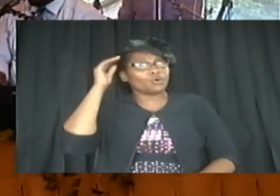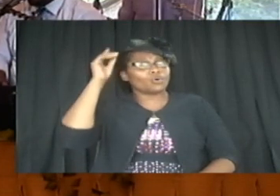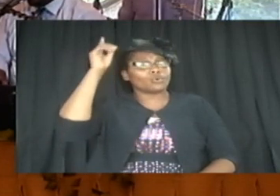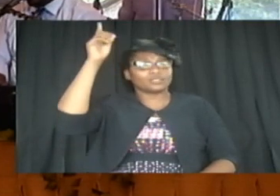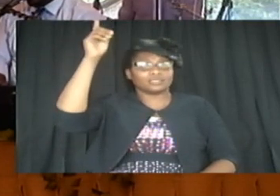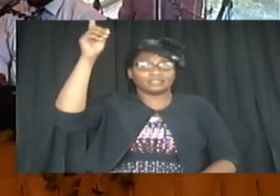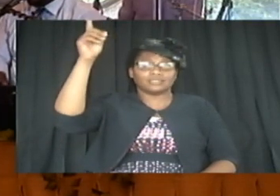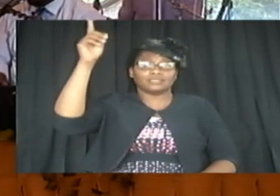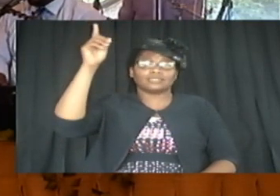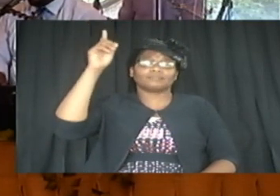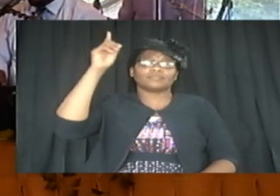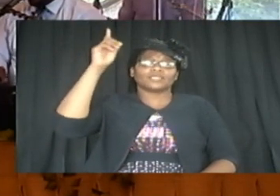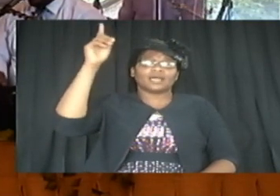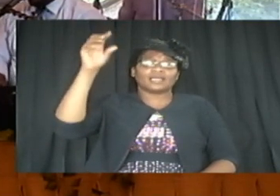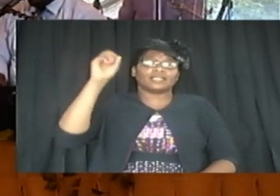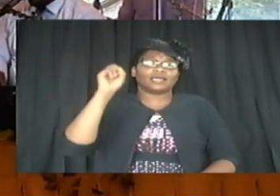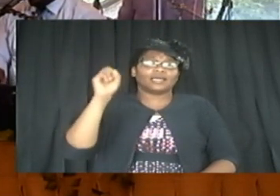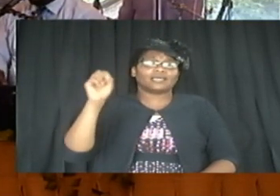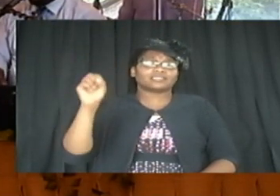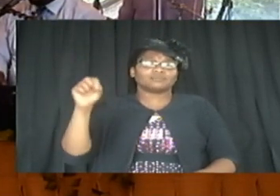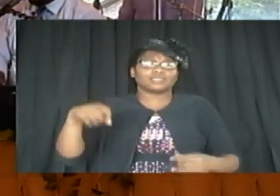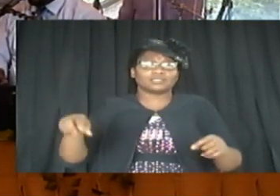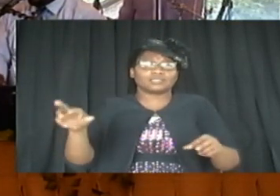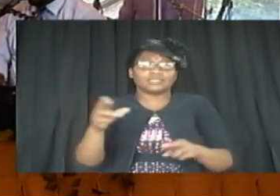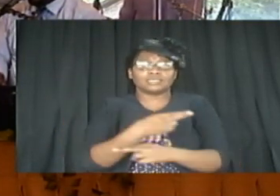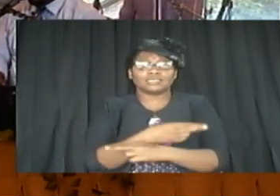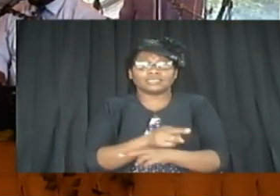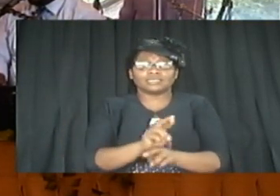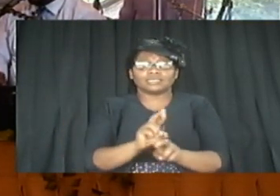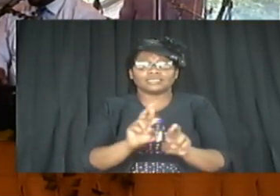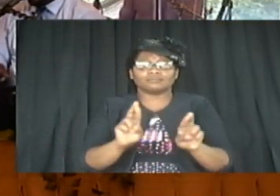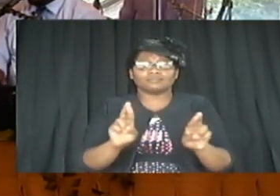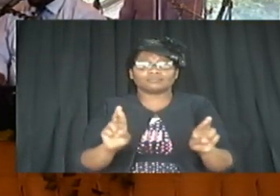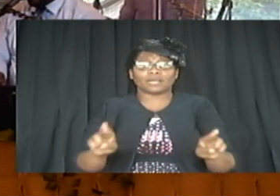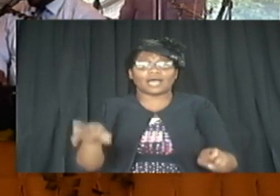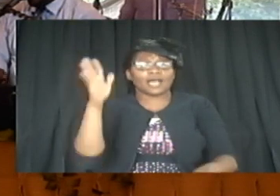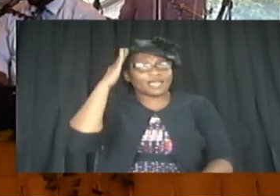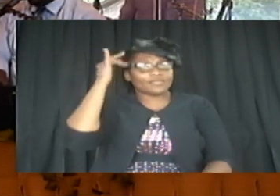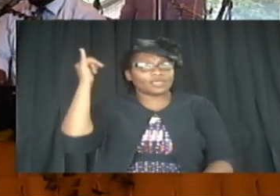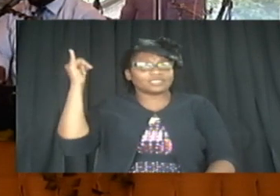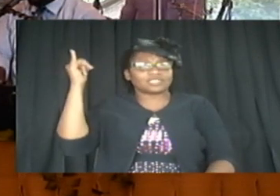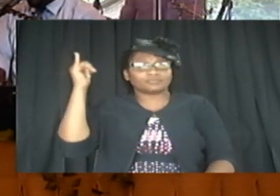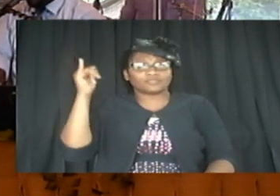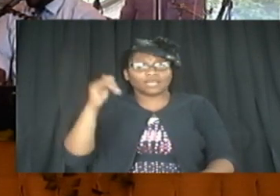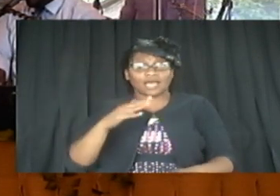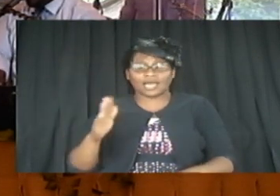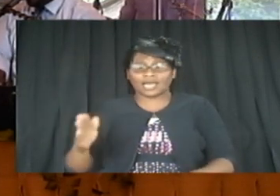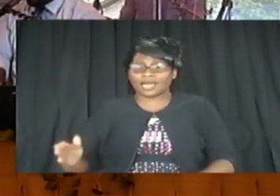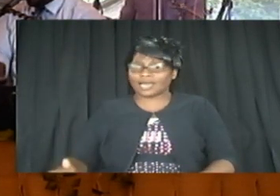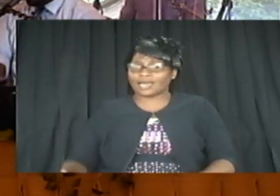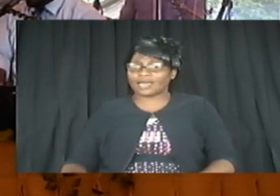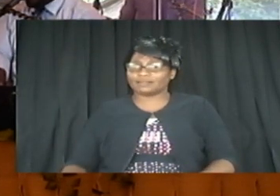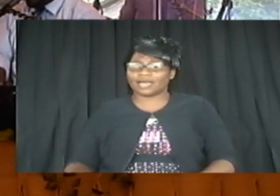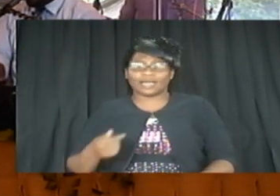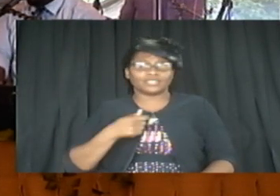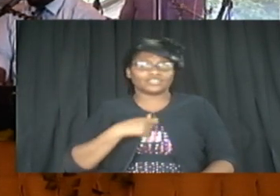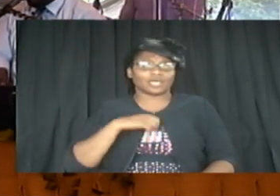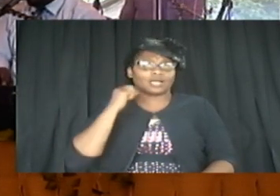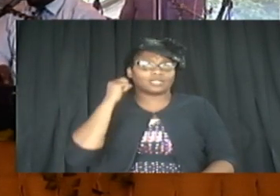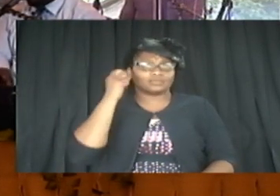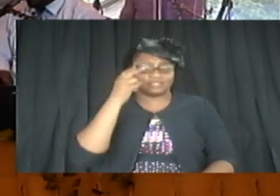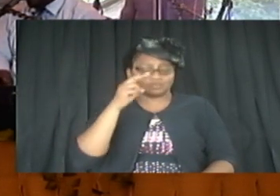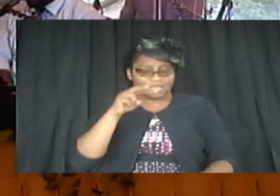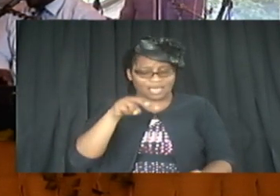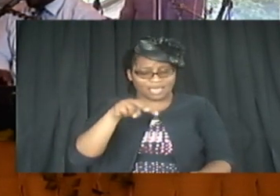know him. As redeemed by his side, I